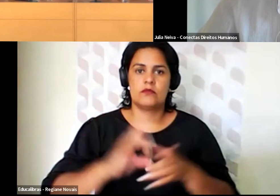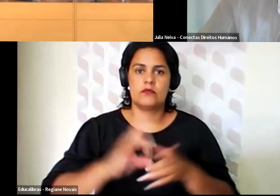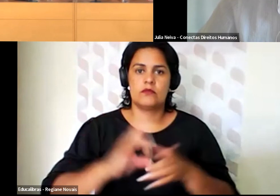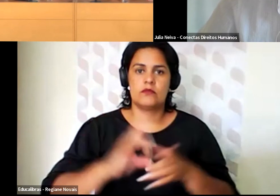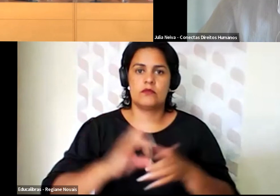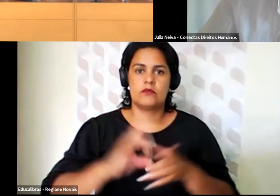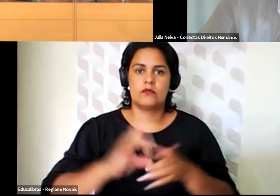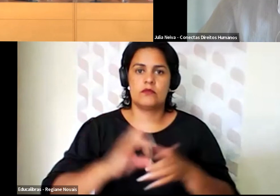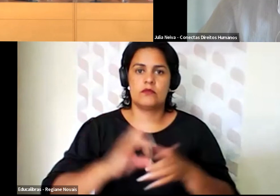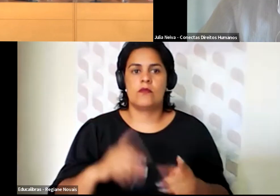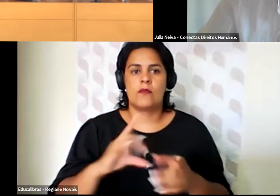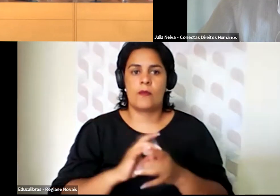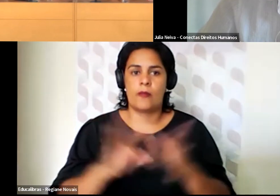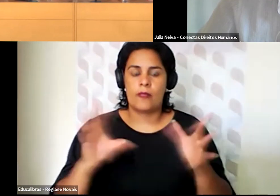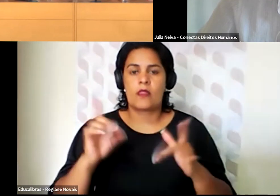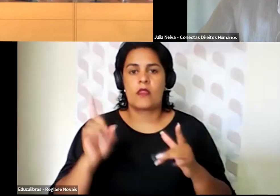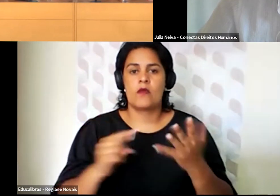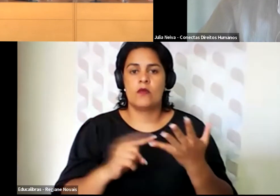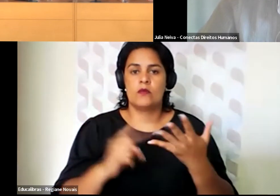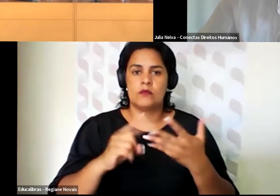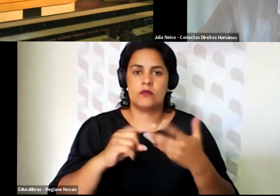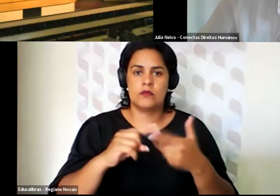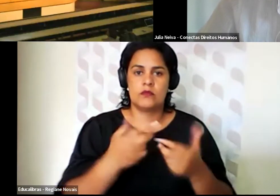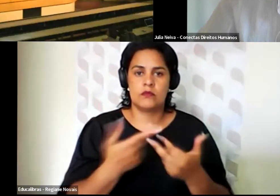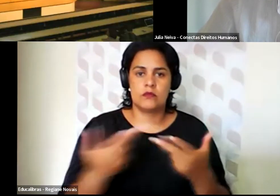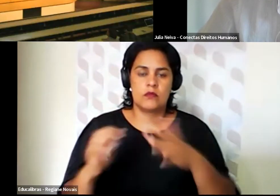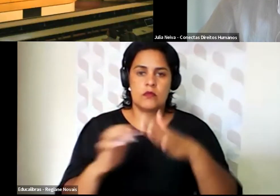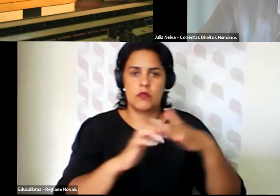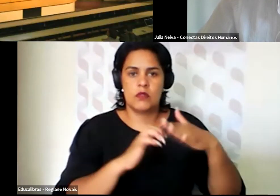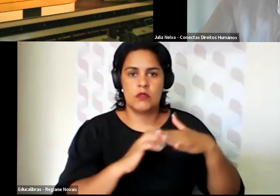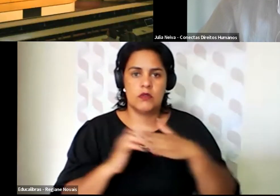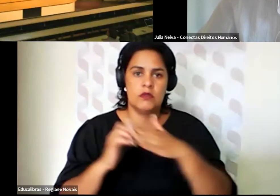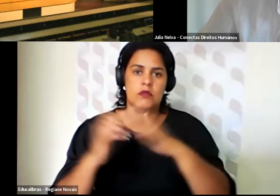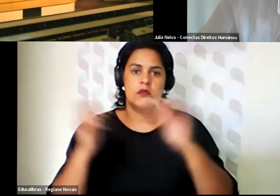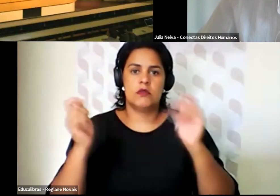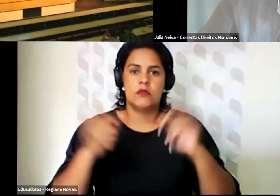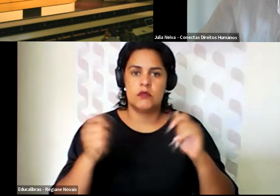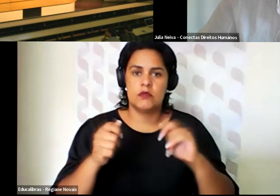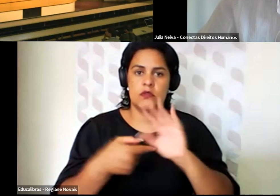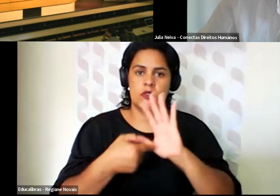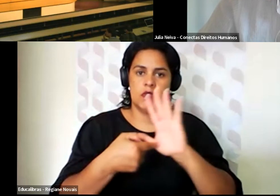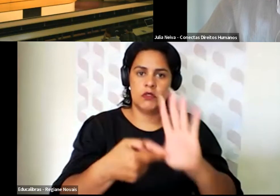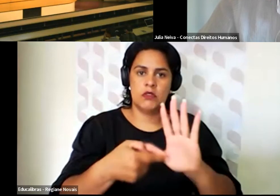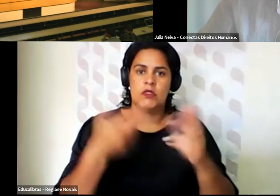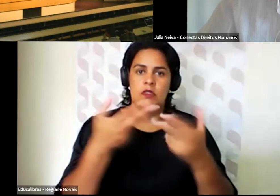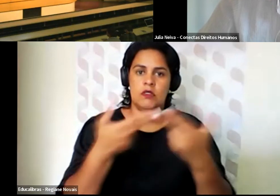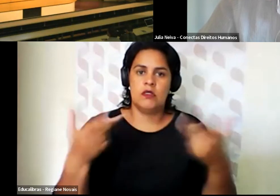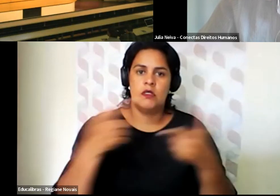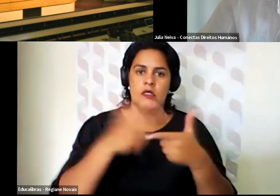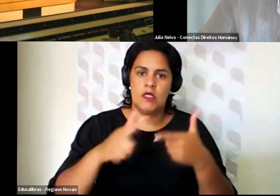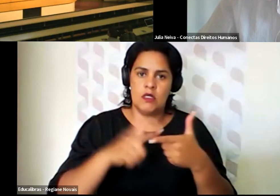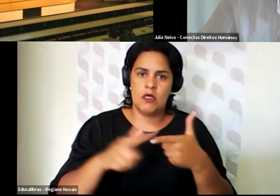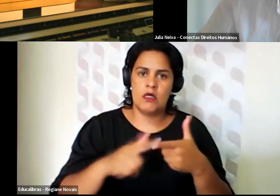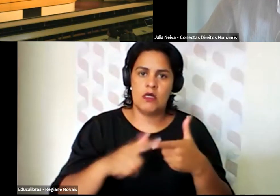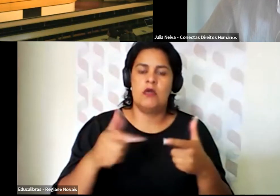enterprises to voice their issues, and this is precisely what we want. No, at the end, Brazil will be joining a club